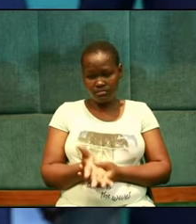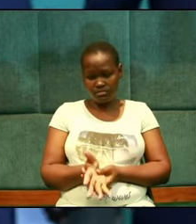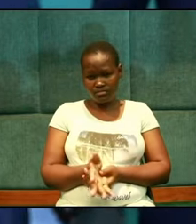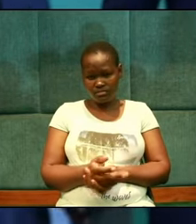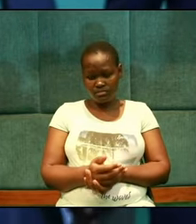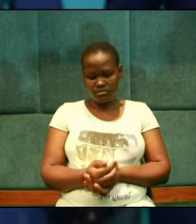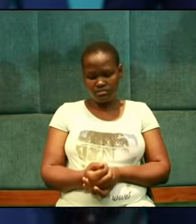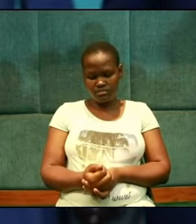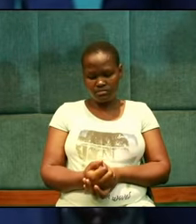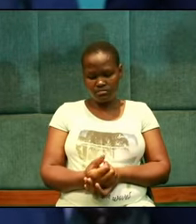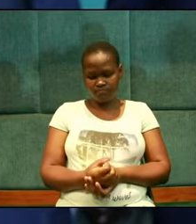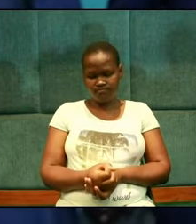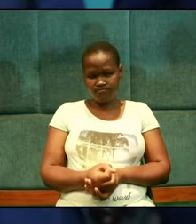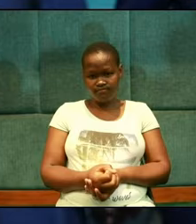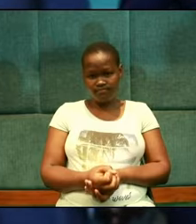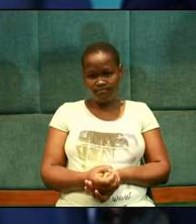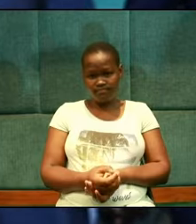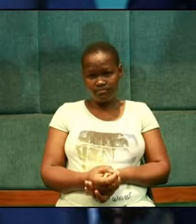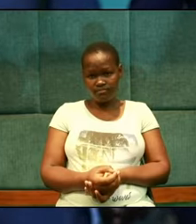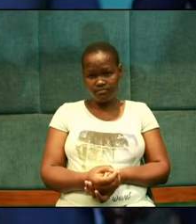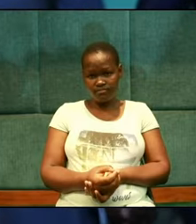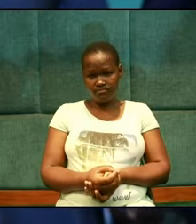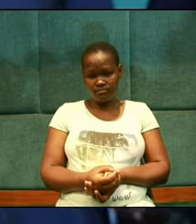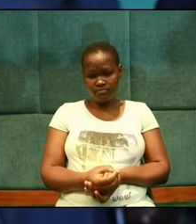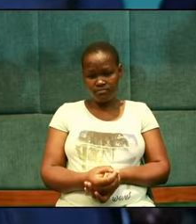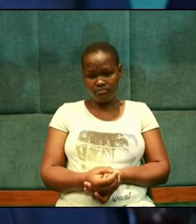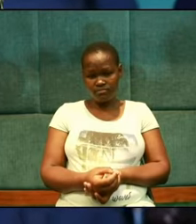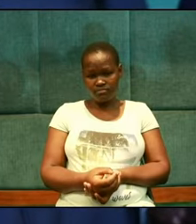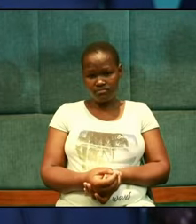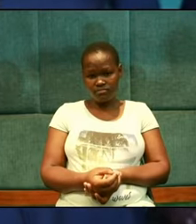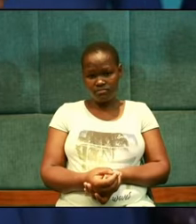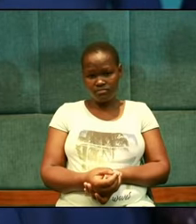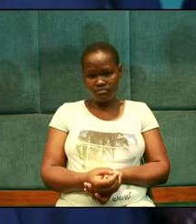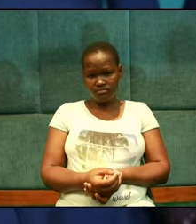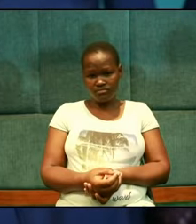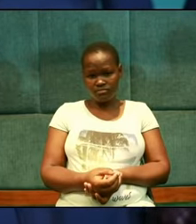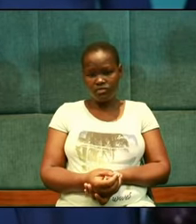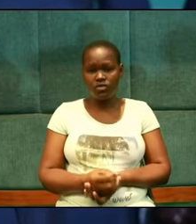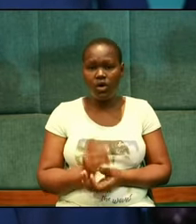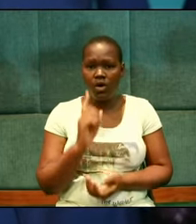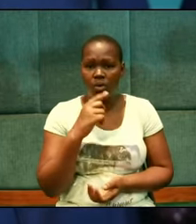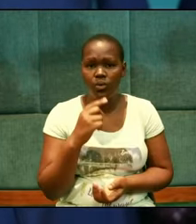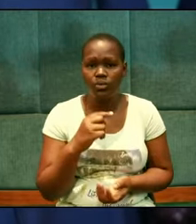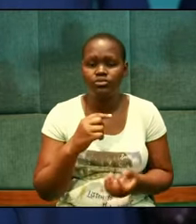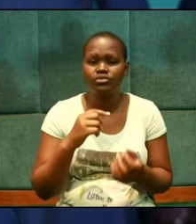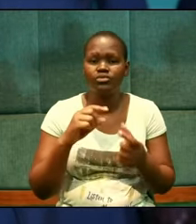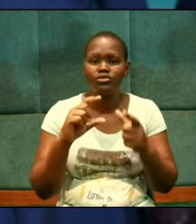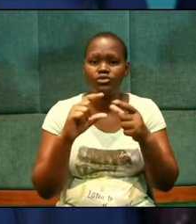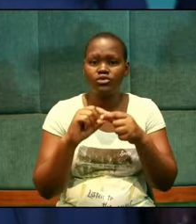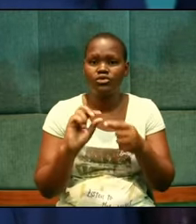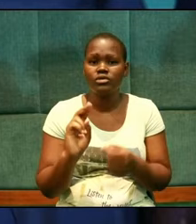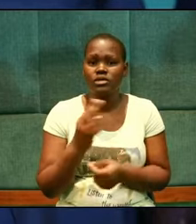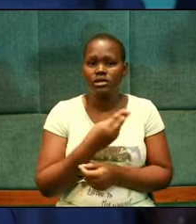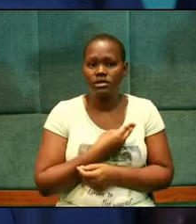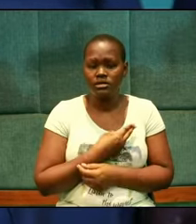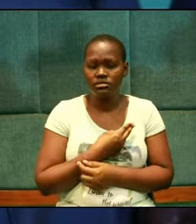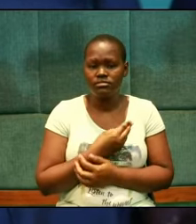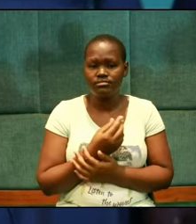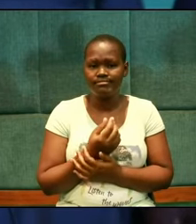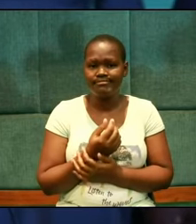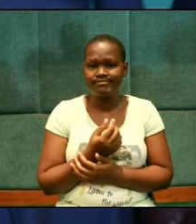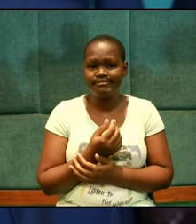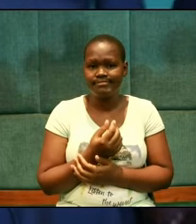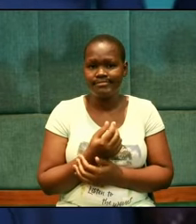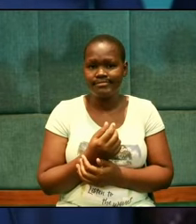Please pray for me. Those joining online, we want you to join us and we want to do this prayer.